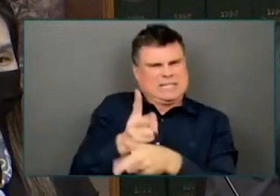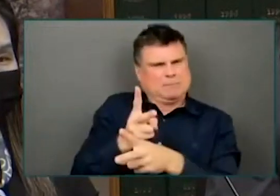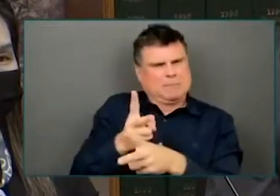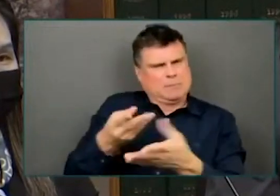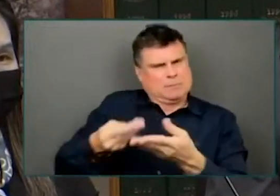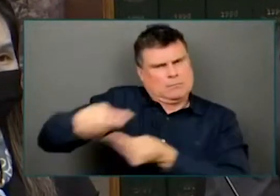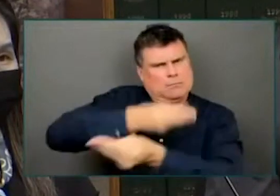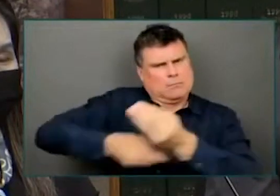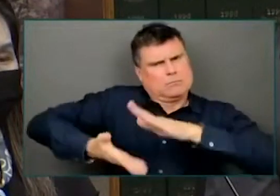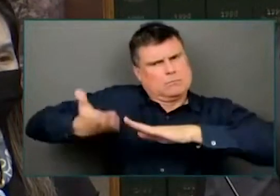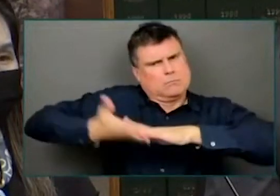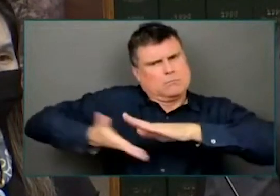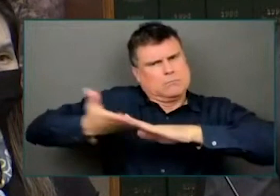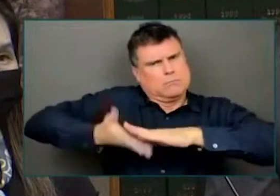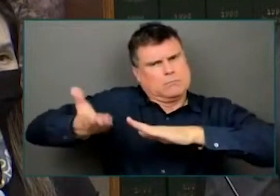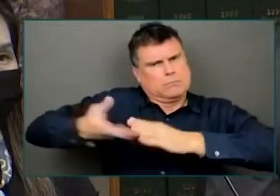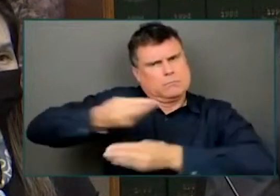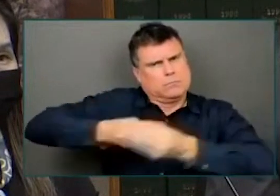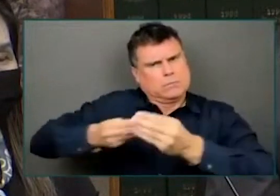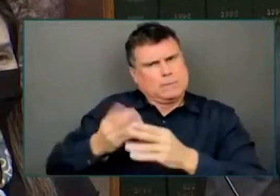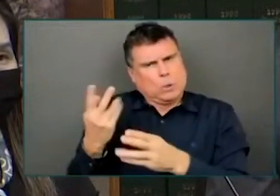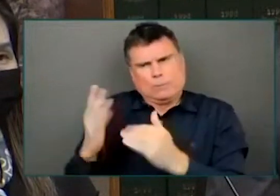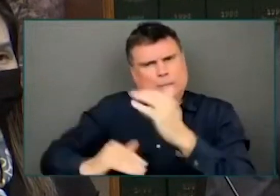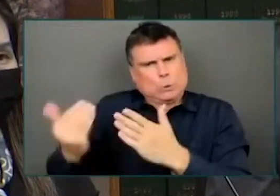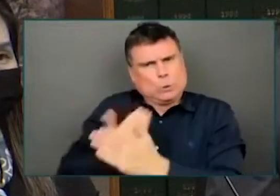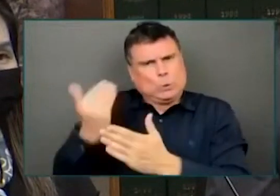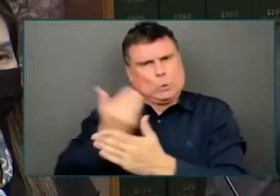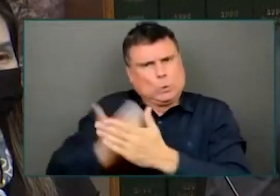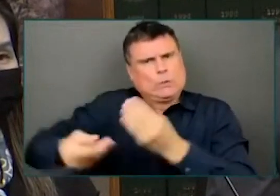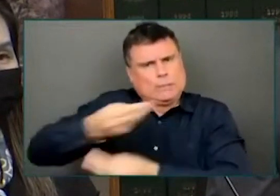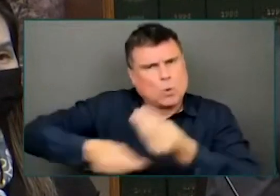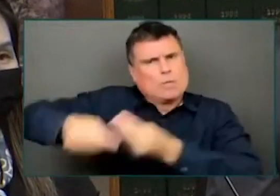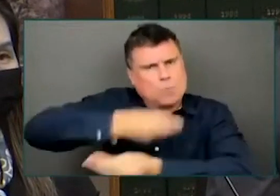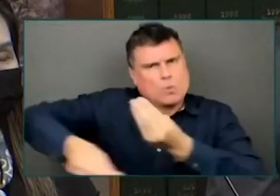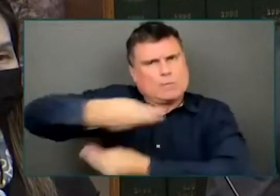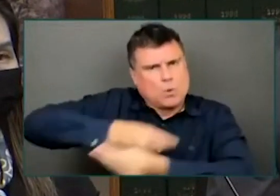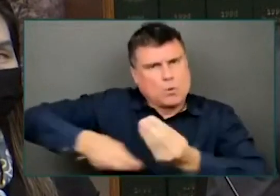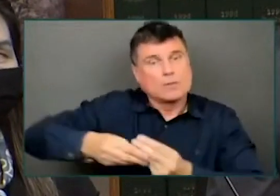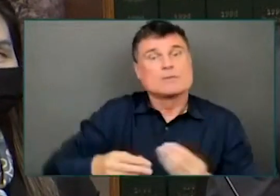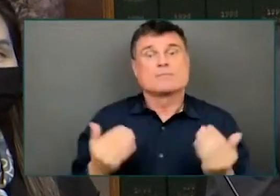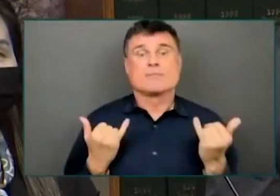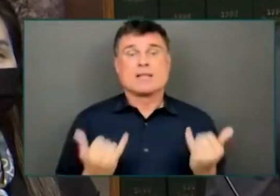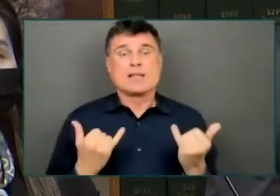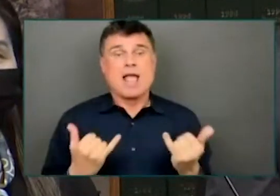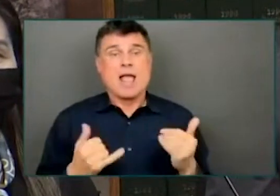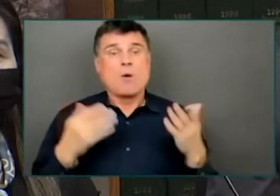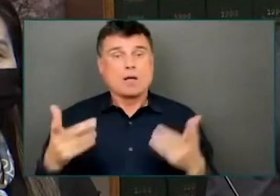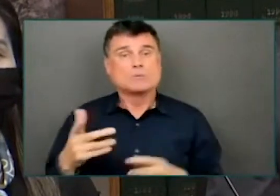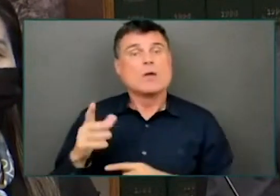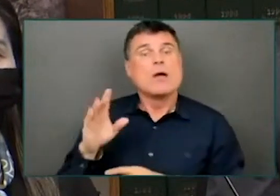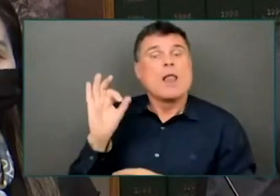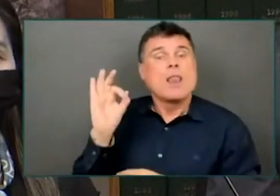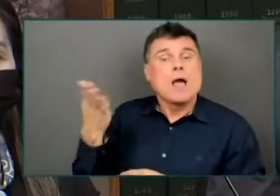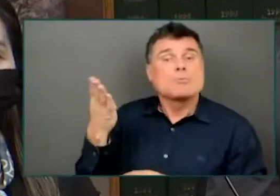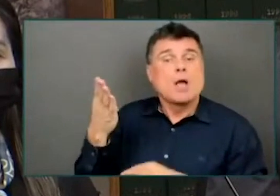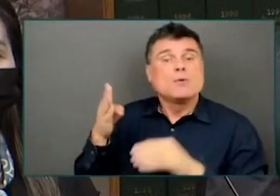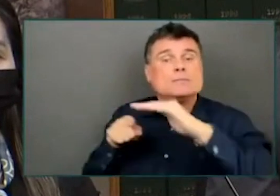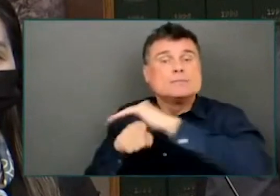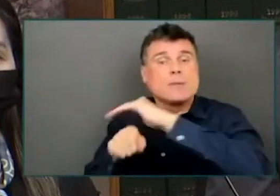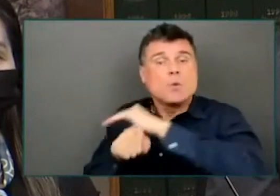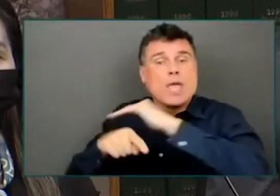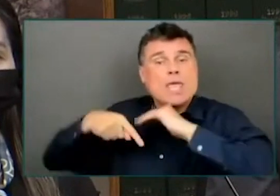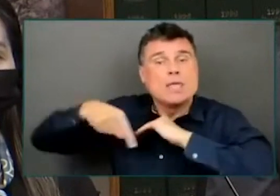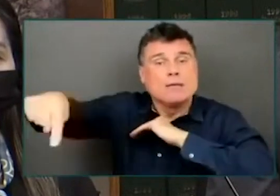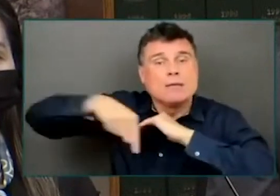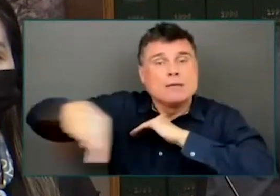running. Work is underway on the Broadway subway project, replacements for the Massey Tunnel and Petula Bridge, and improvements along Highway 14